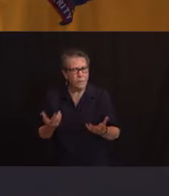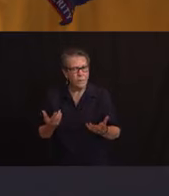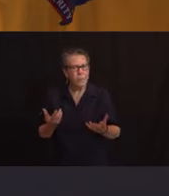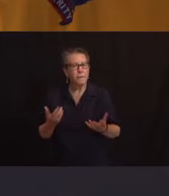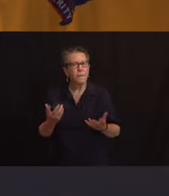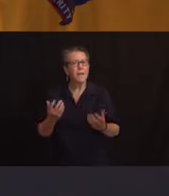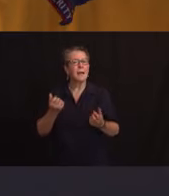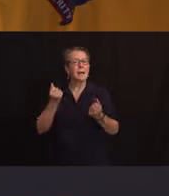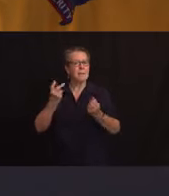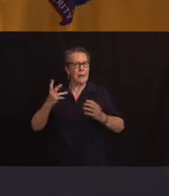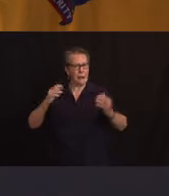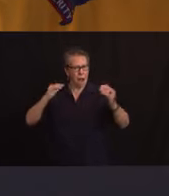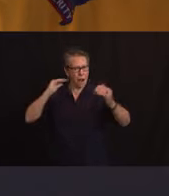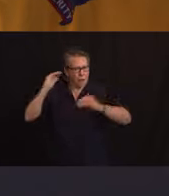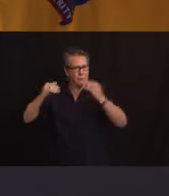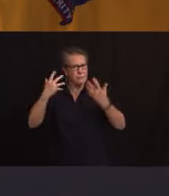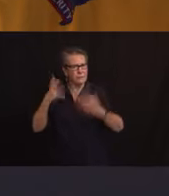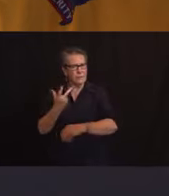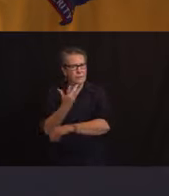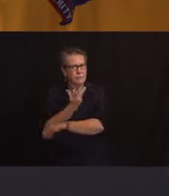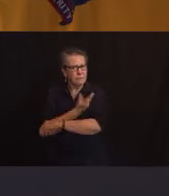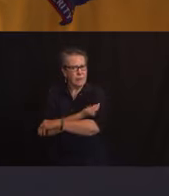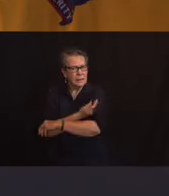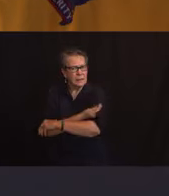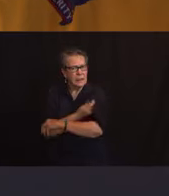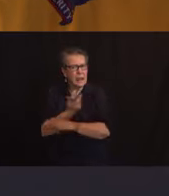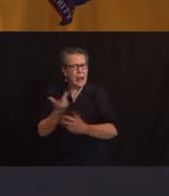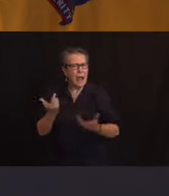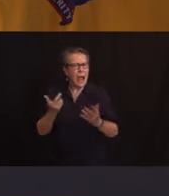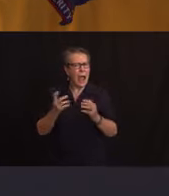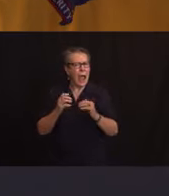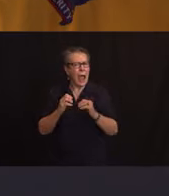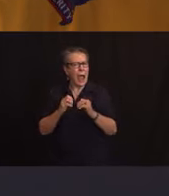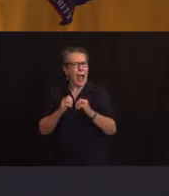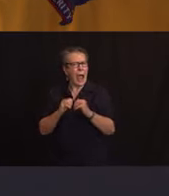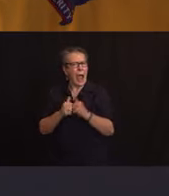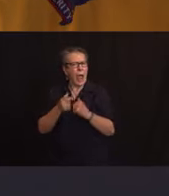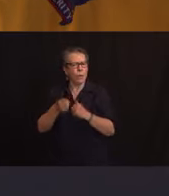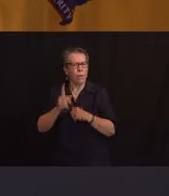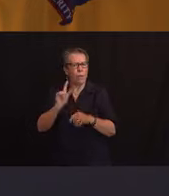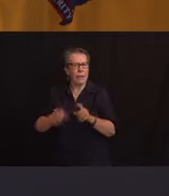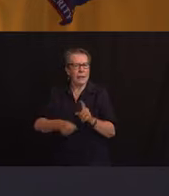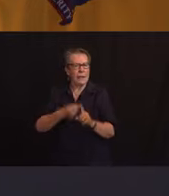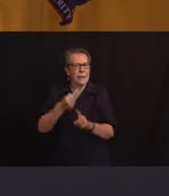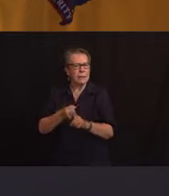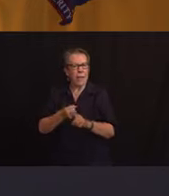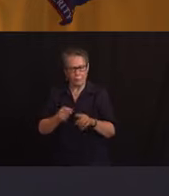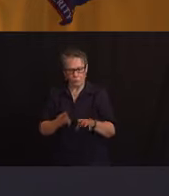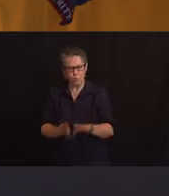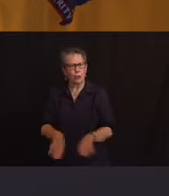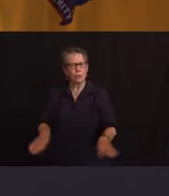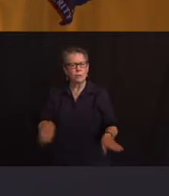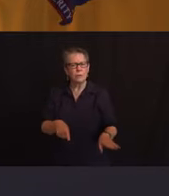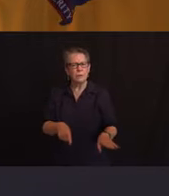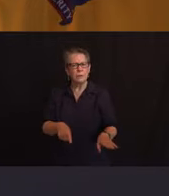vaccinated, what impact will that have on cases and deaths among children?